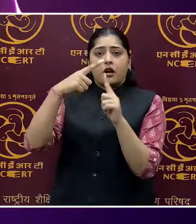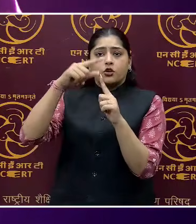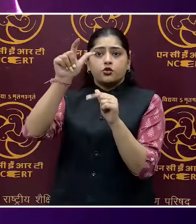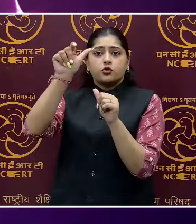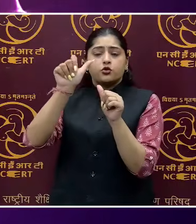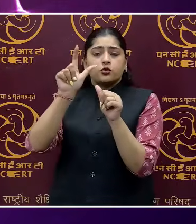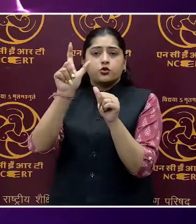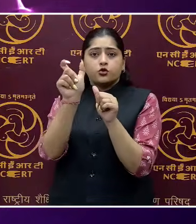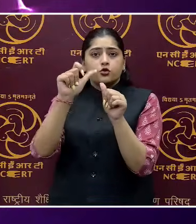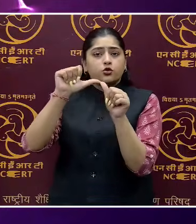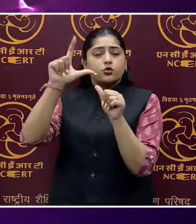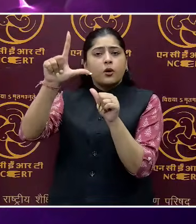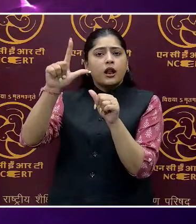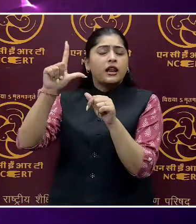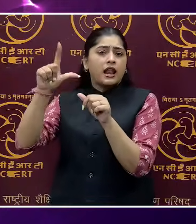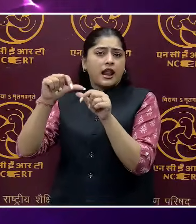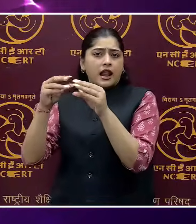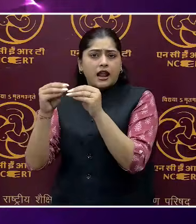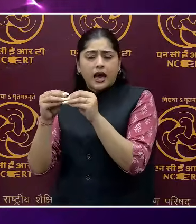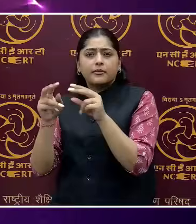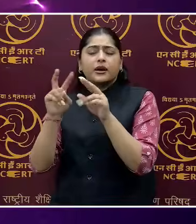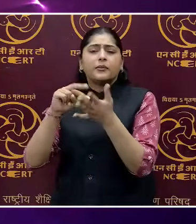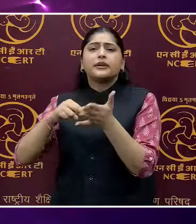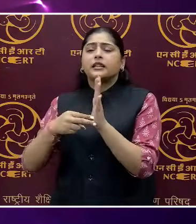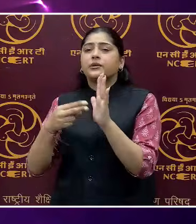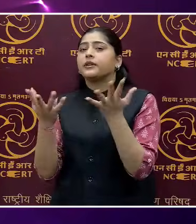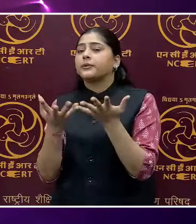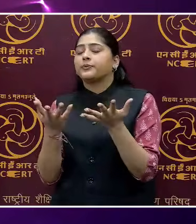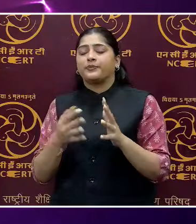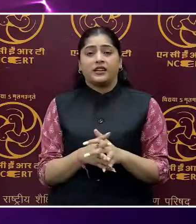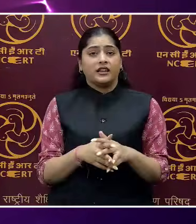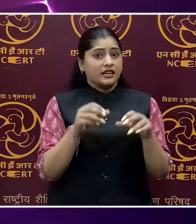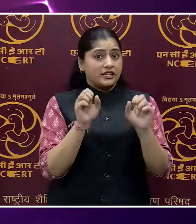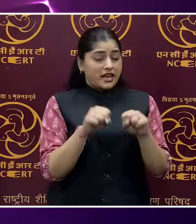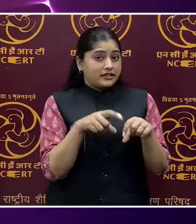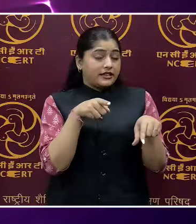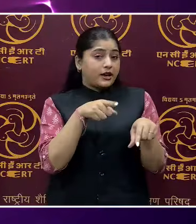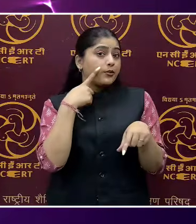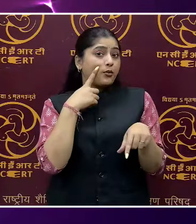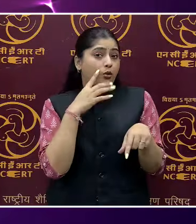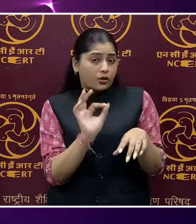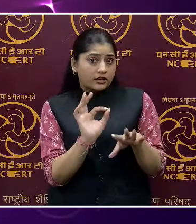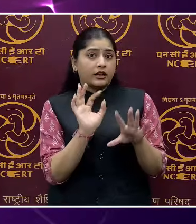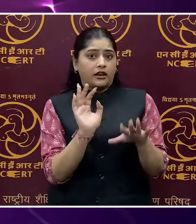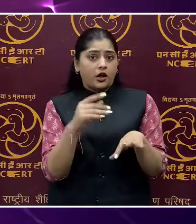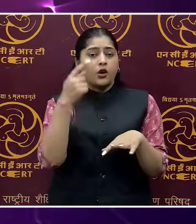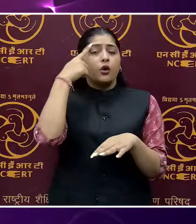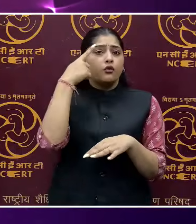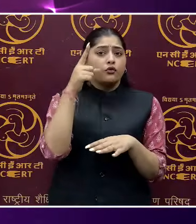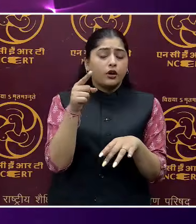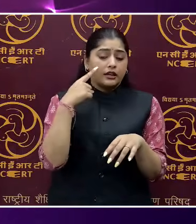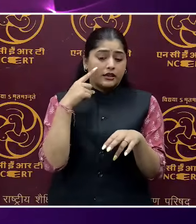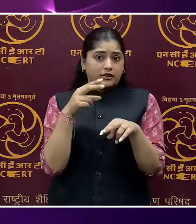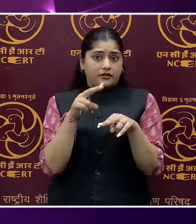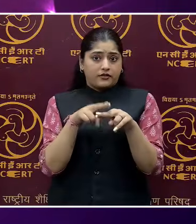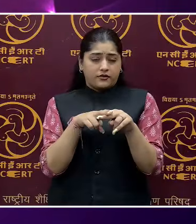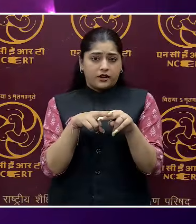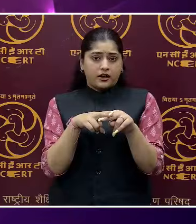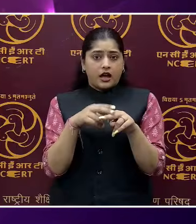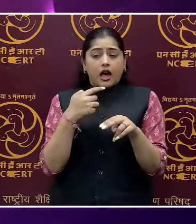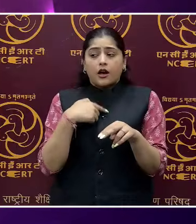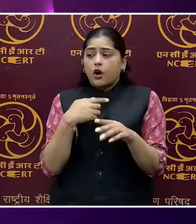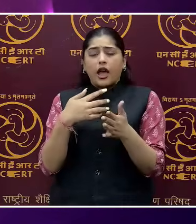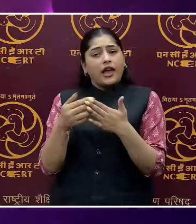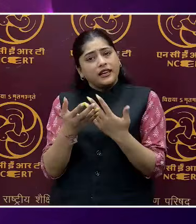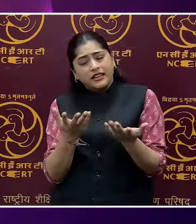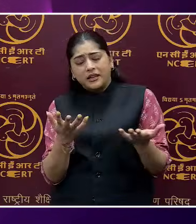are very important in reference of chemistry because they provide the important that platform where we can, or users